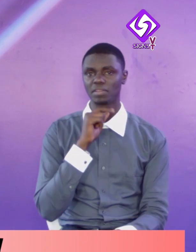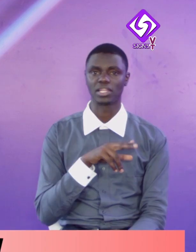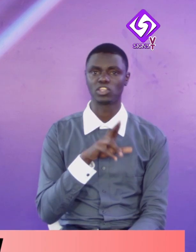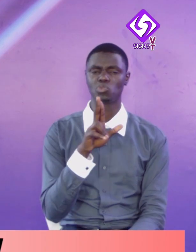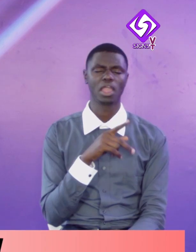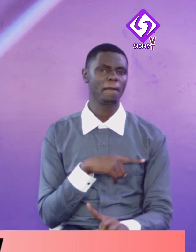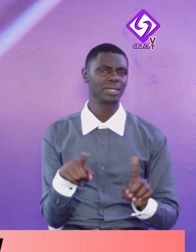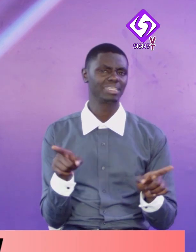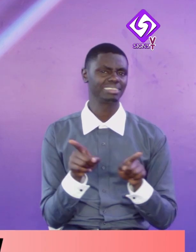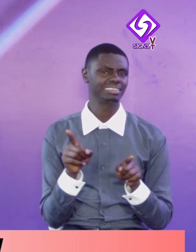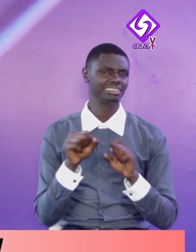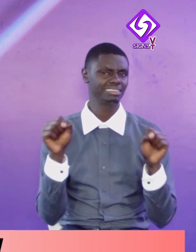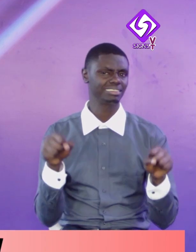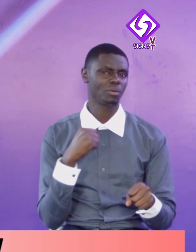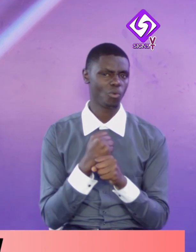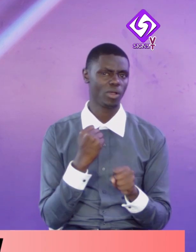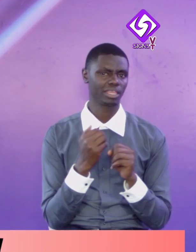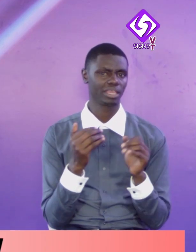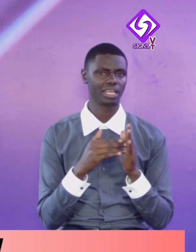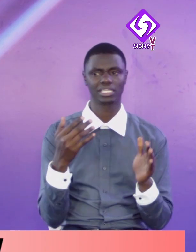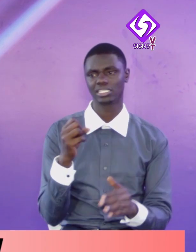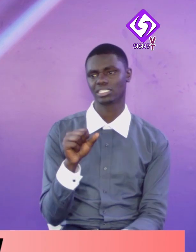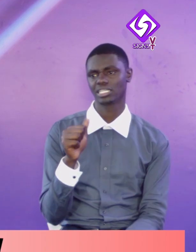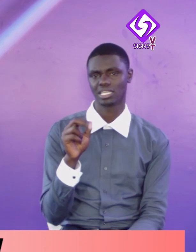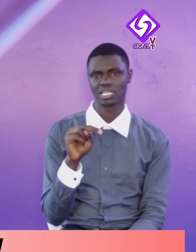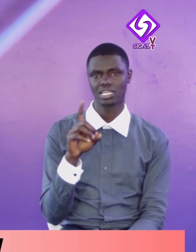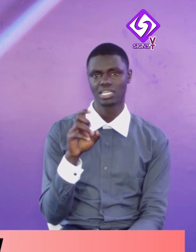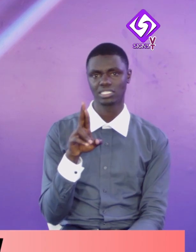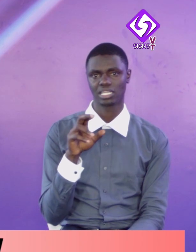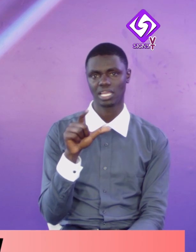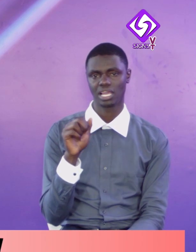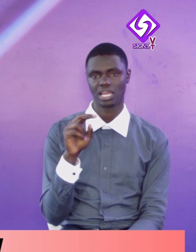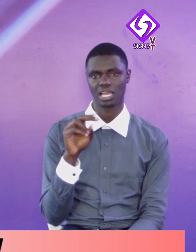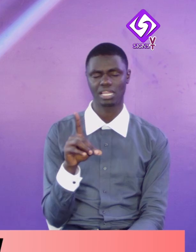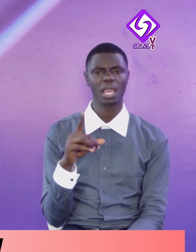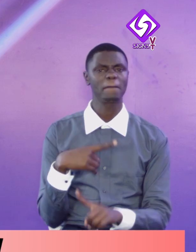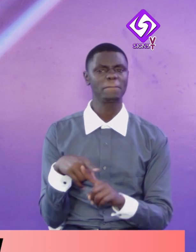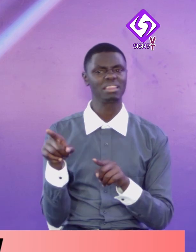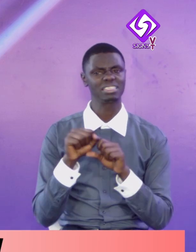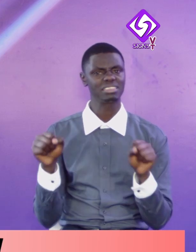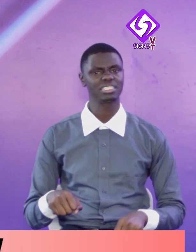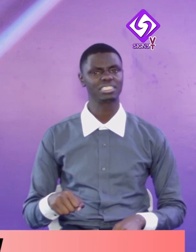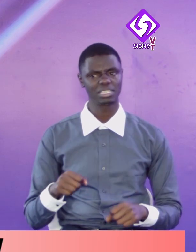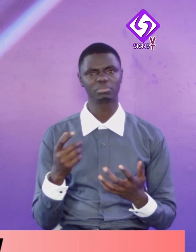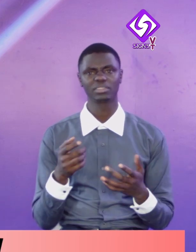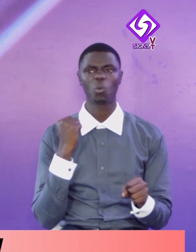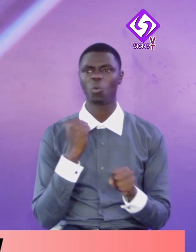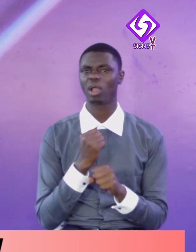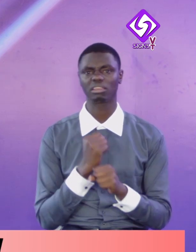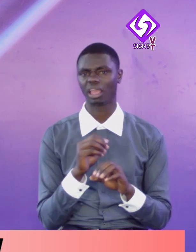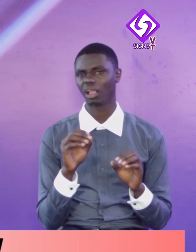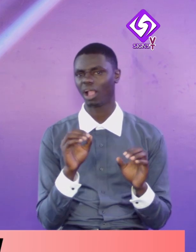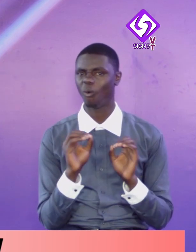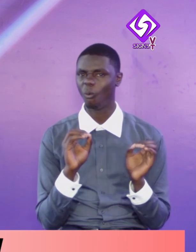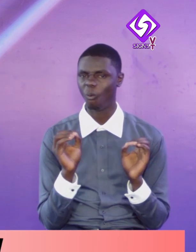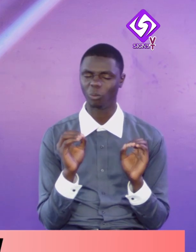And that system worked against Sunderland. But against other teams, that system has been looking to be working, but